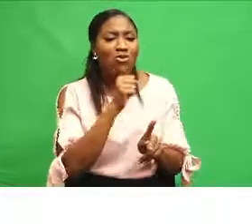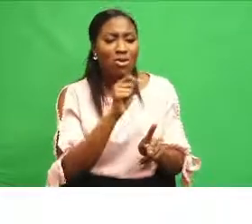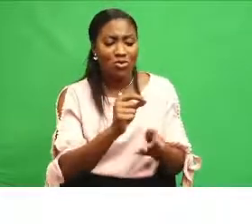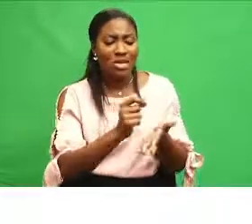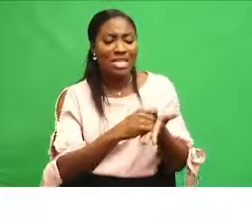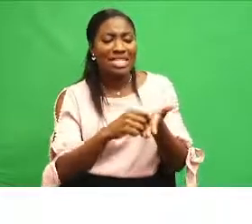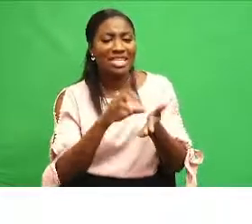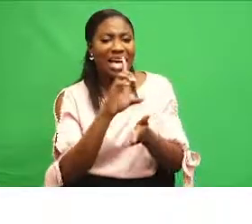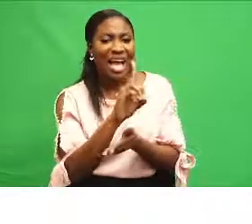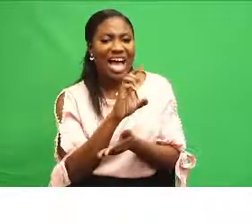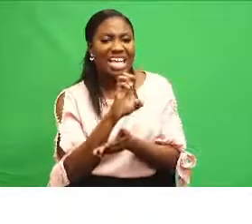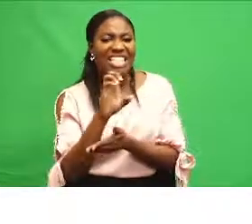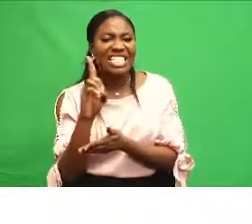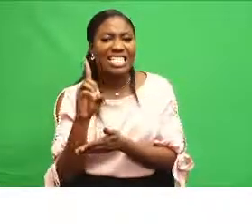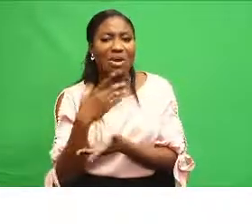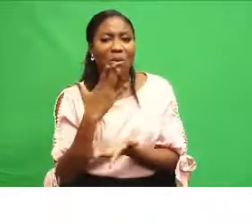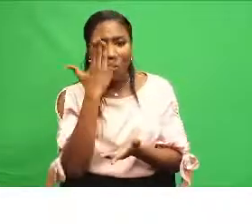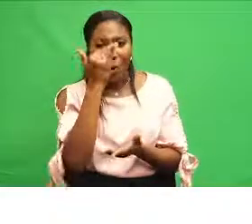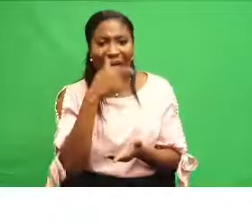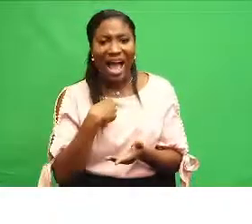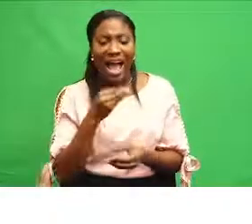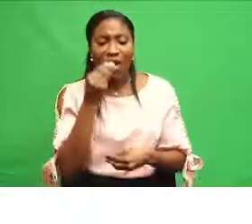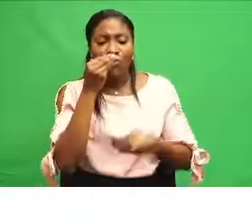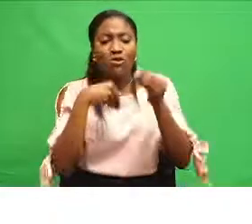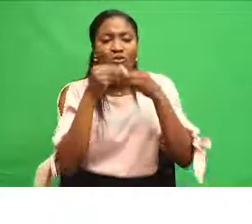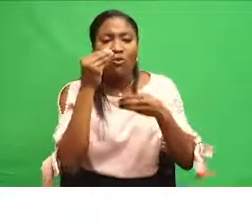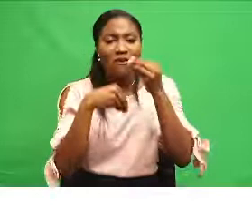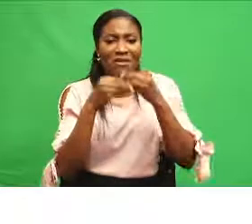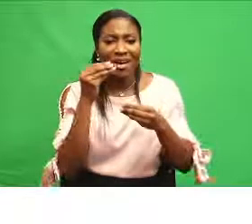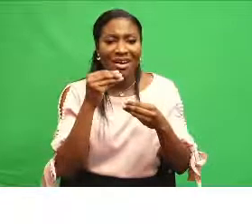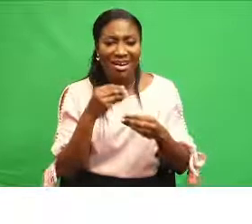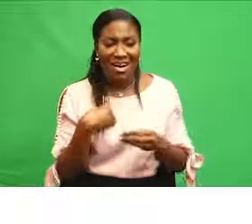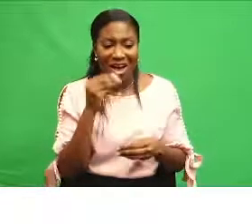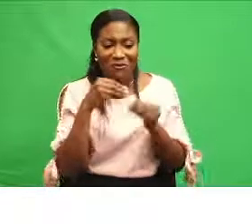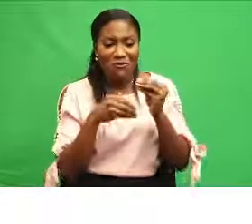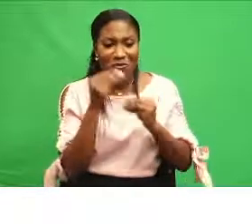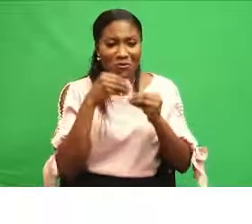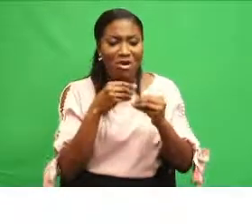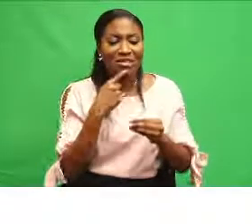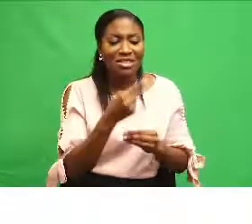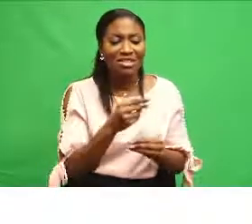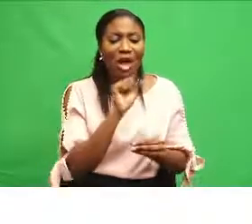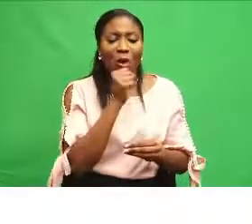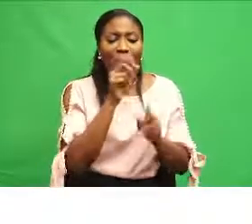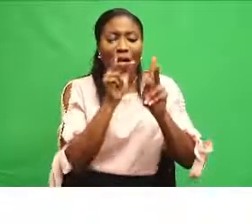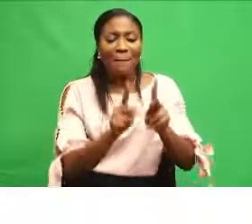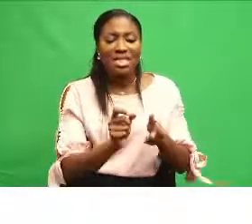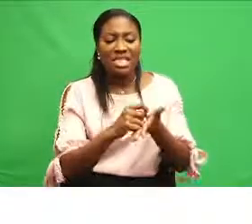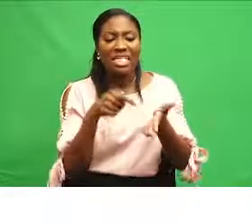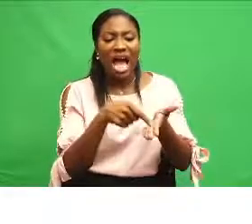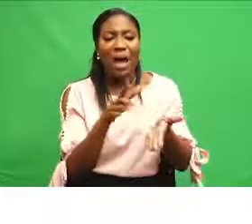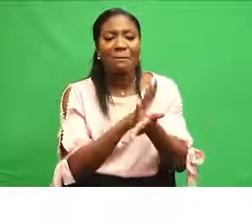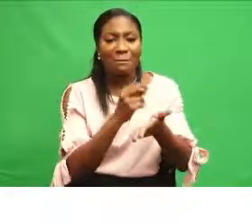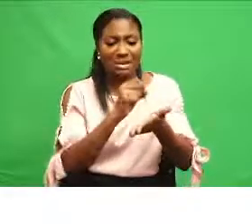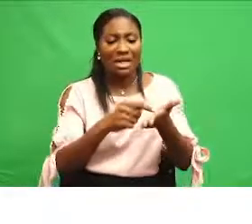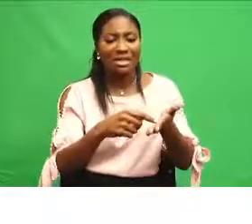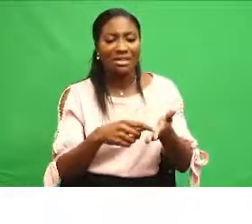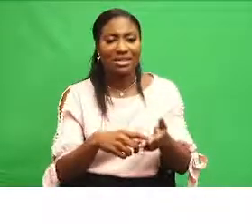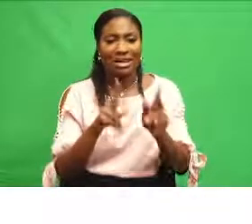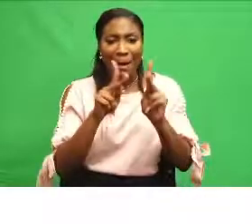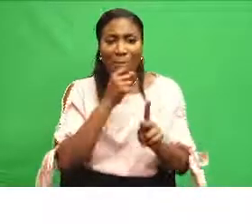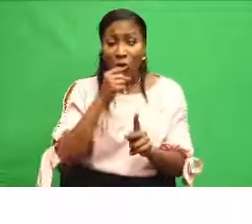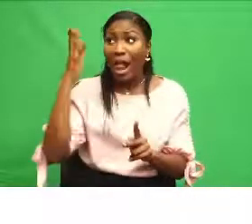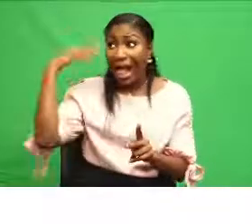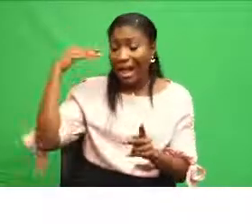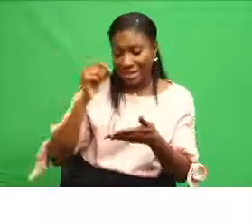through deception, coercion, or undue influence. And this is real. We've seen this coming to us within the Division of Aging. Improperly using